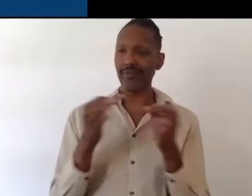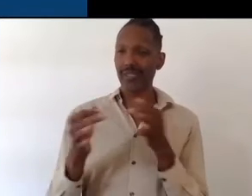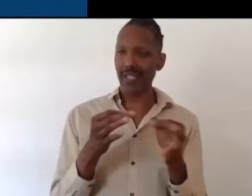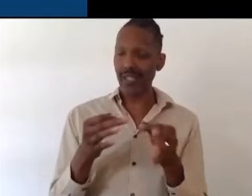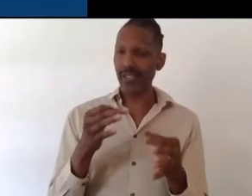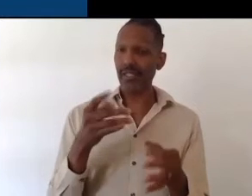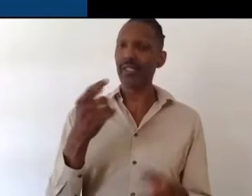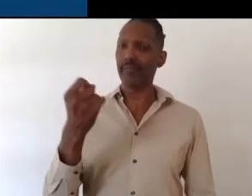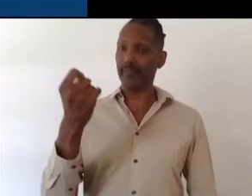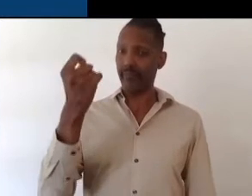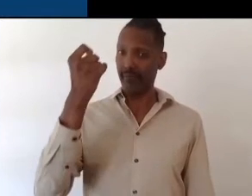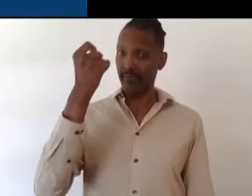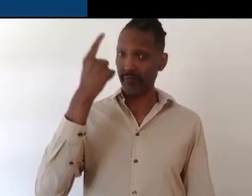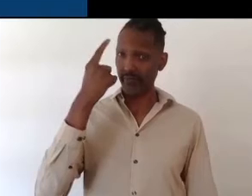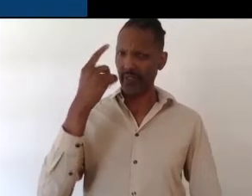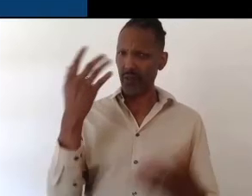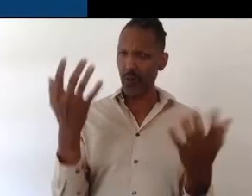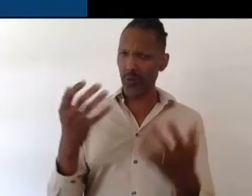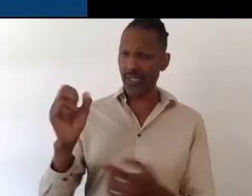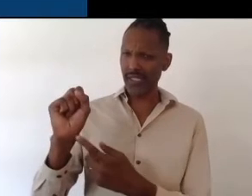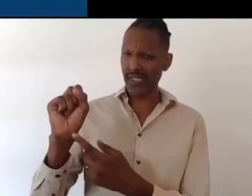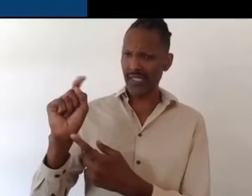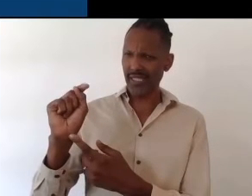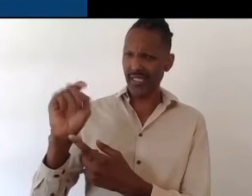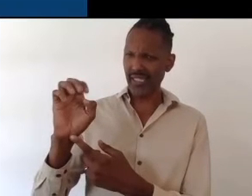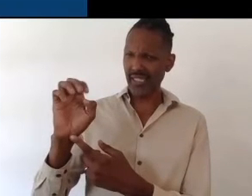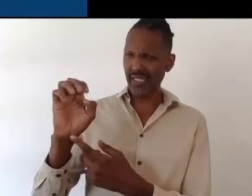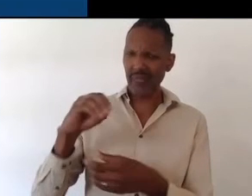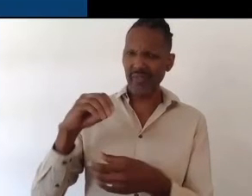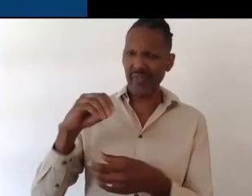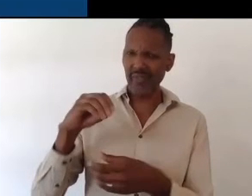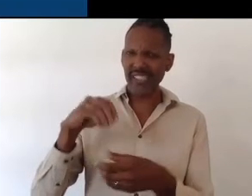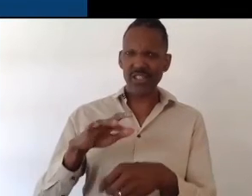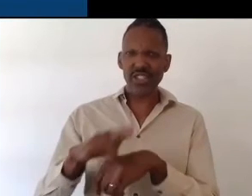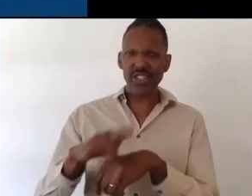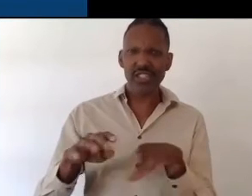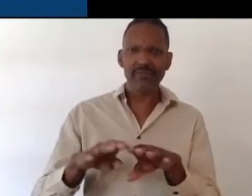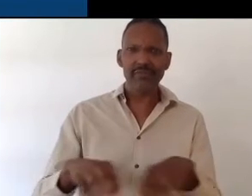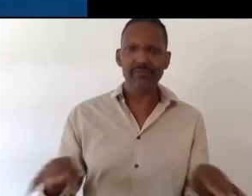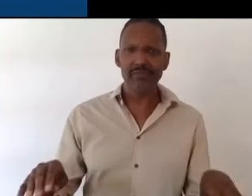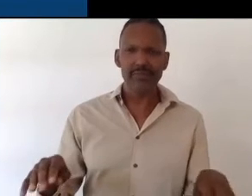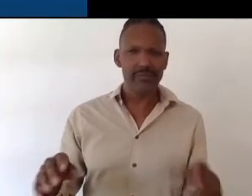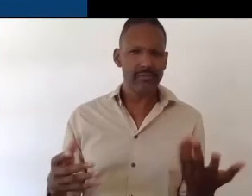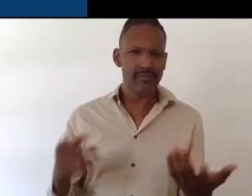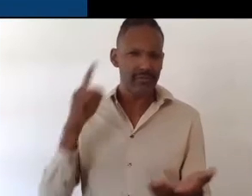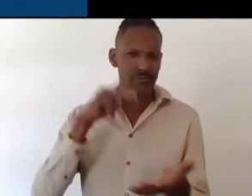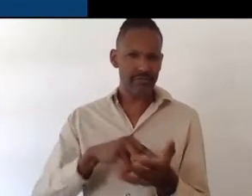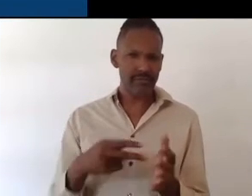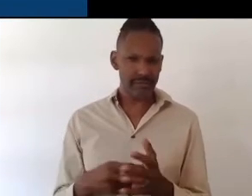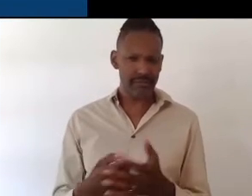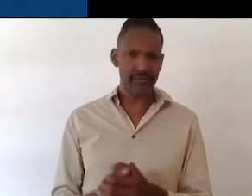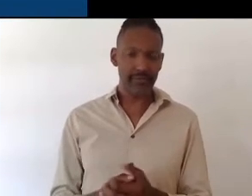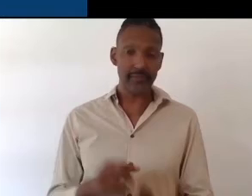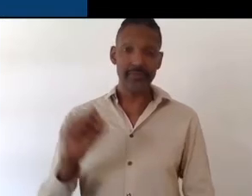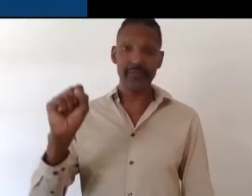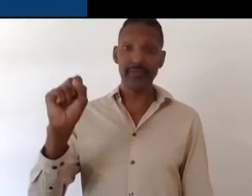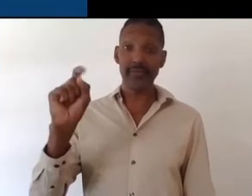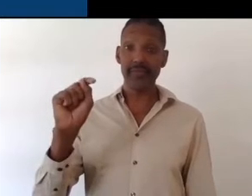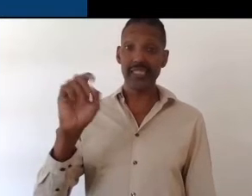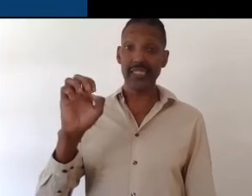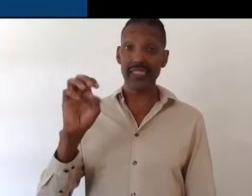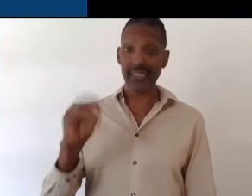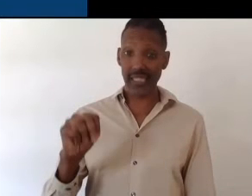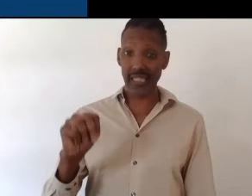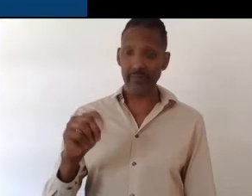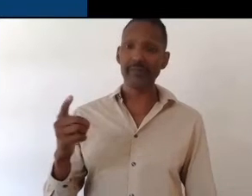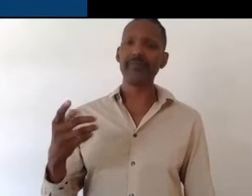is STEM in early childhood. STEM is an approach to learning that places children's curiosities and